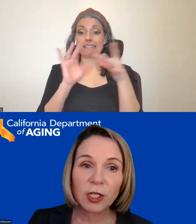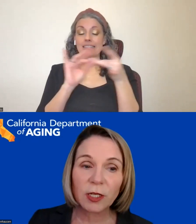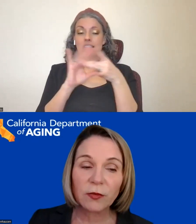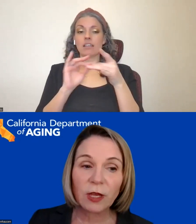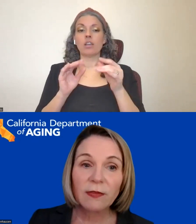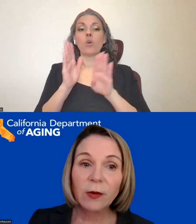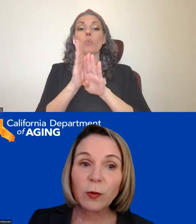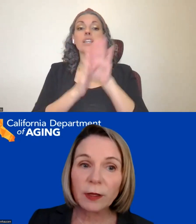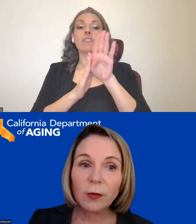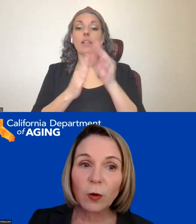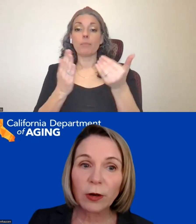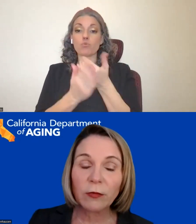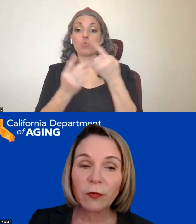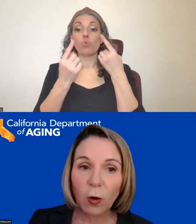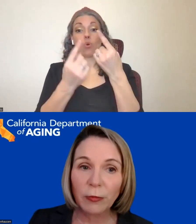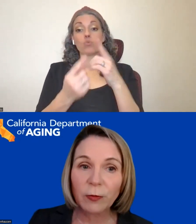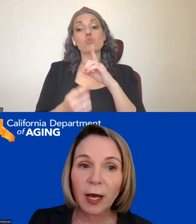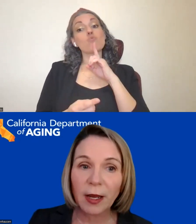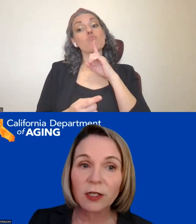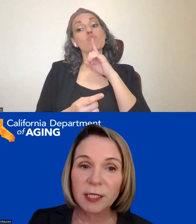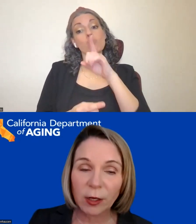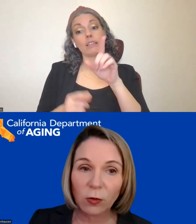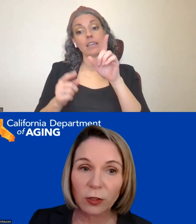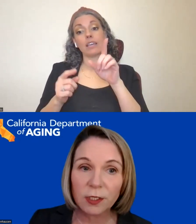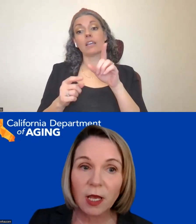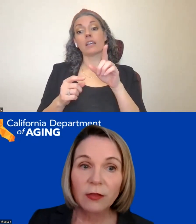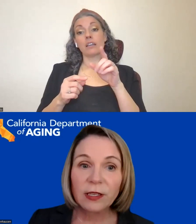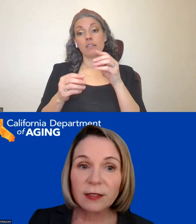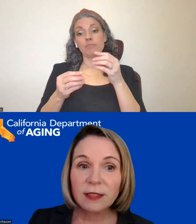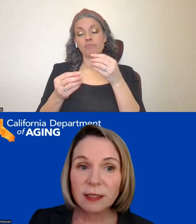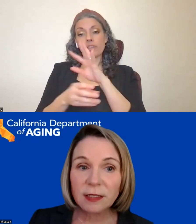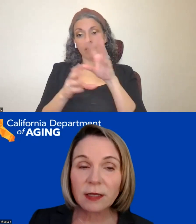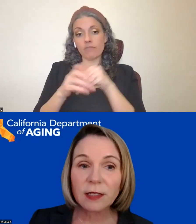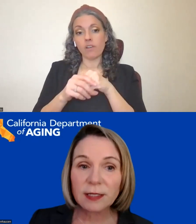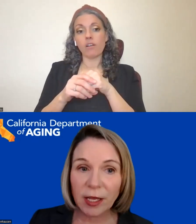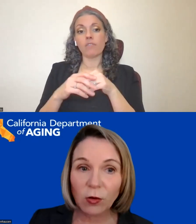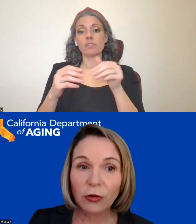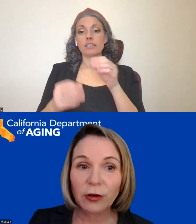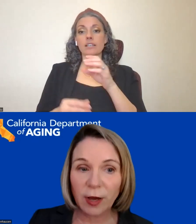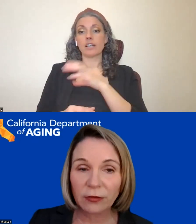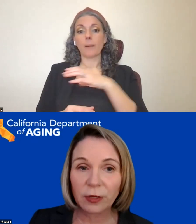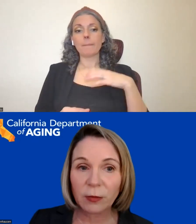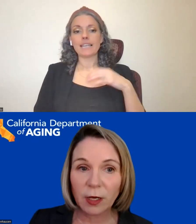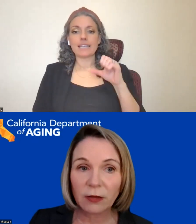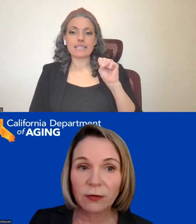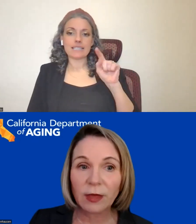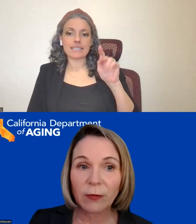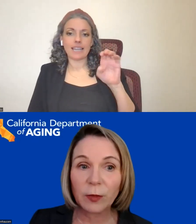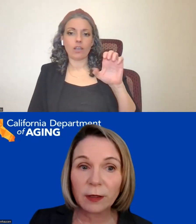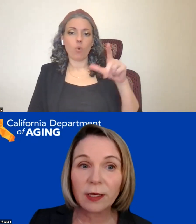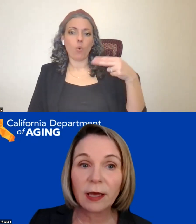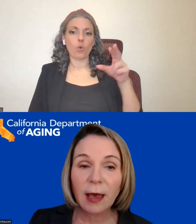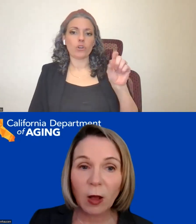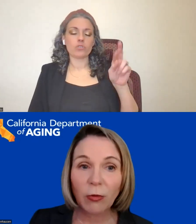new initiatives, they really were informed by our stakeholders. These 6 stakeholder advisory committees